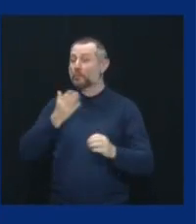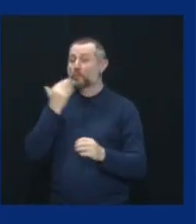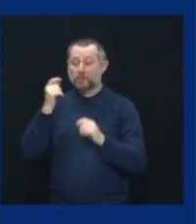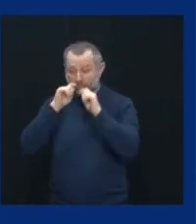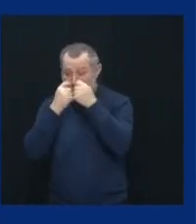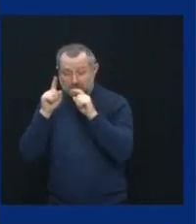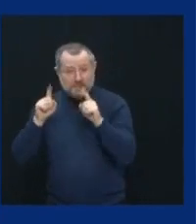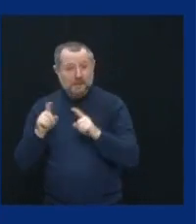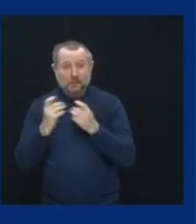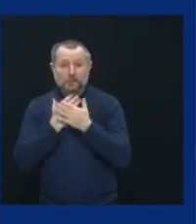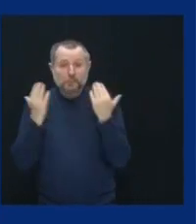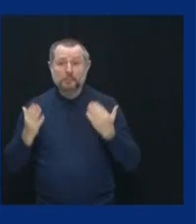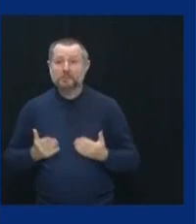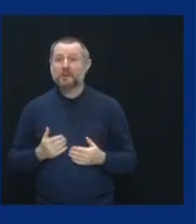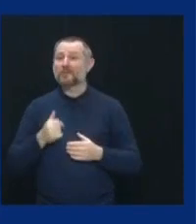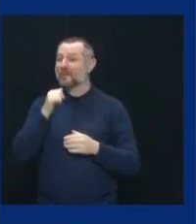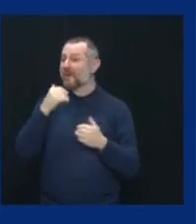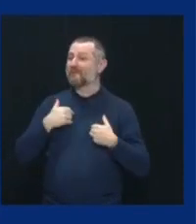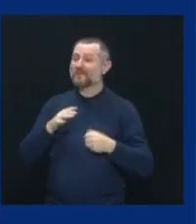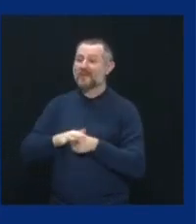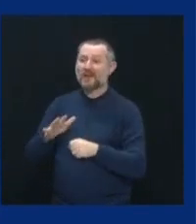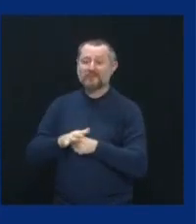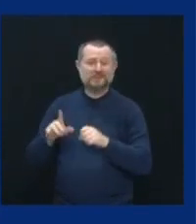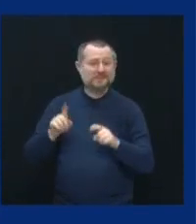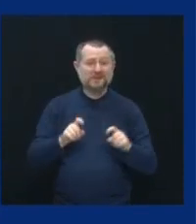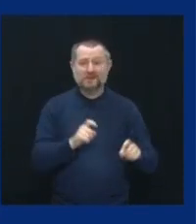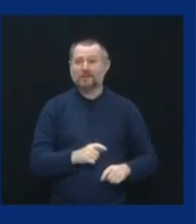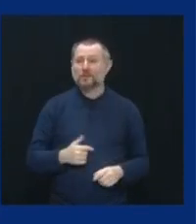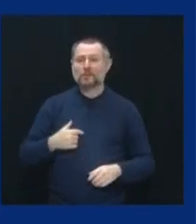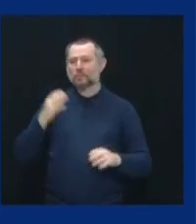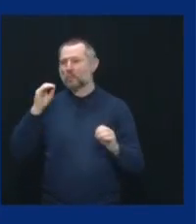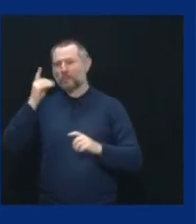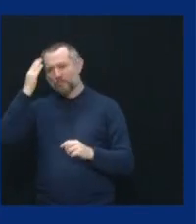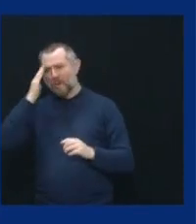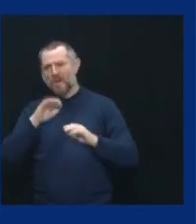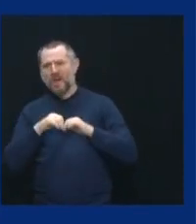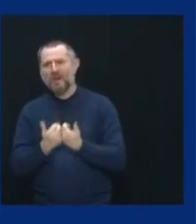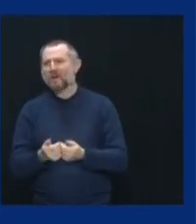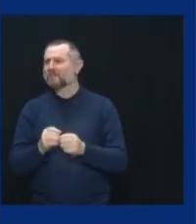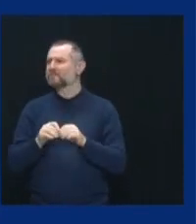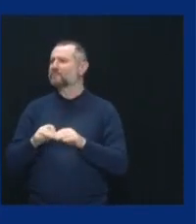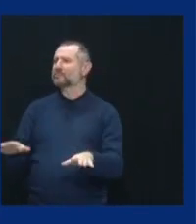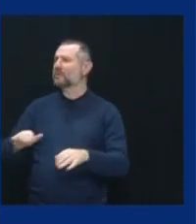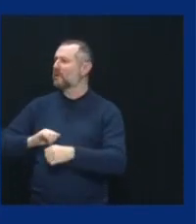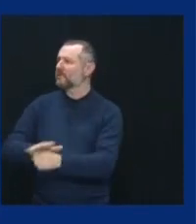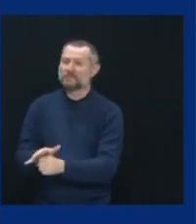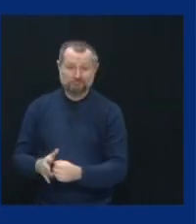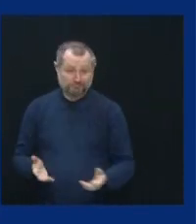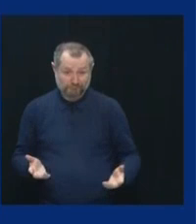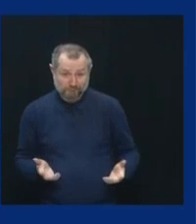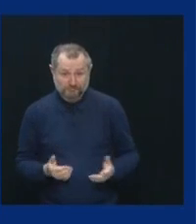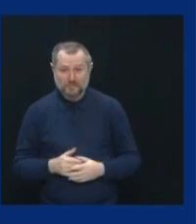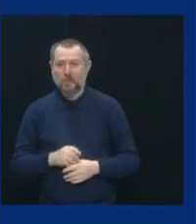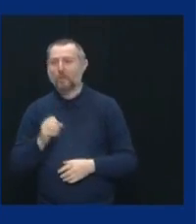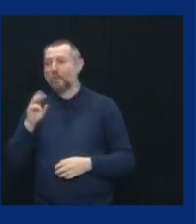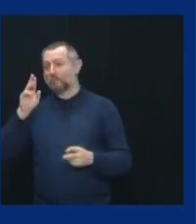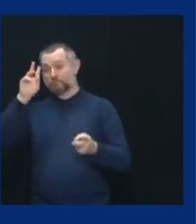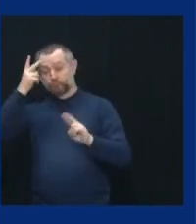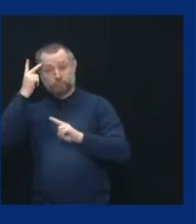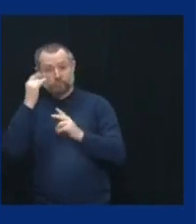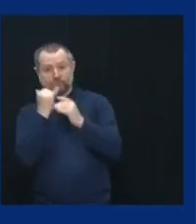the capacity. Nobody knew what COVID was. They didn't know how it was transmitted. They were wrong about the way they were